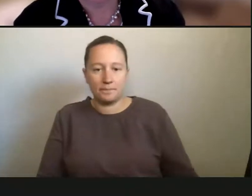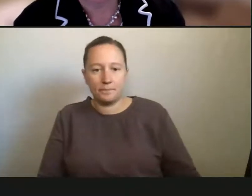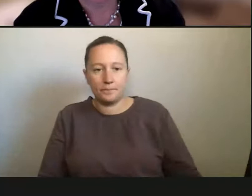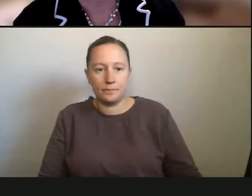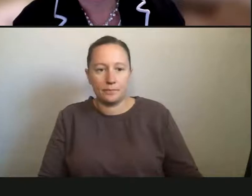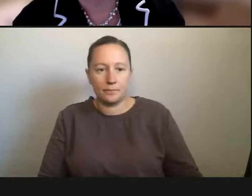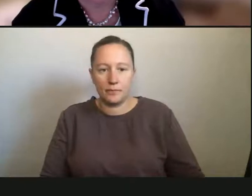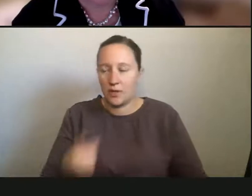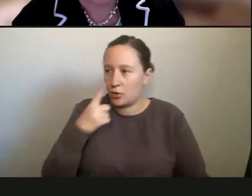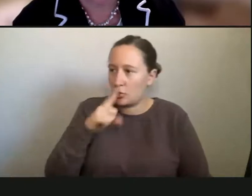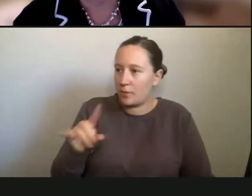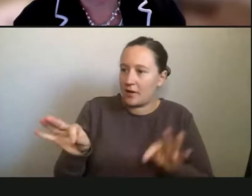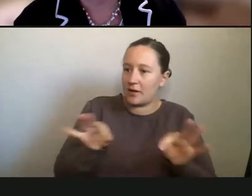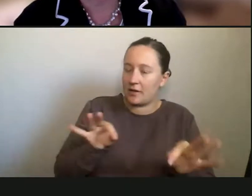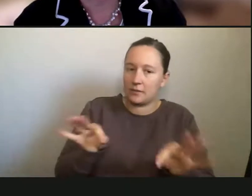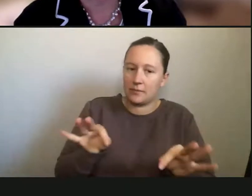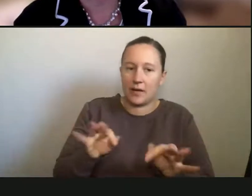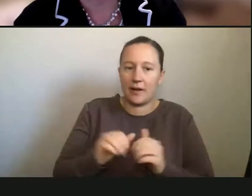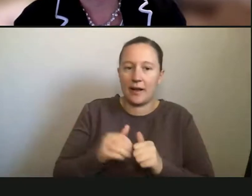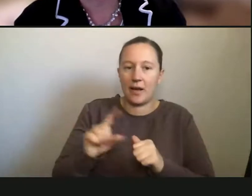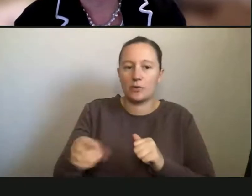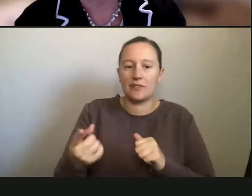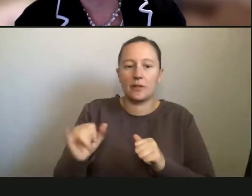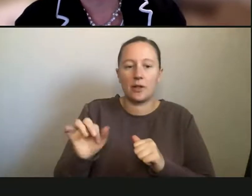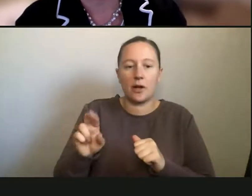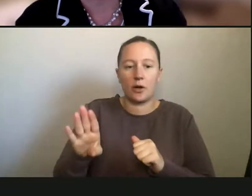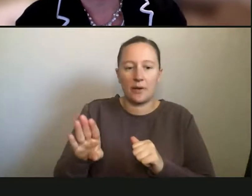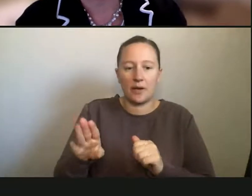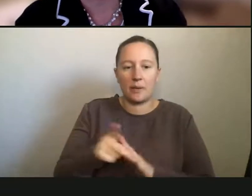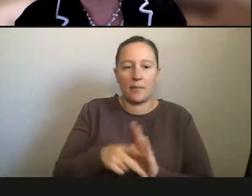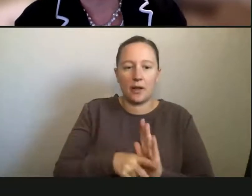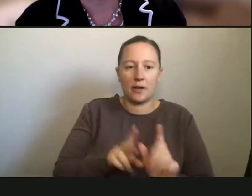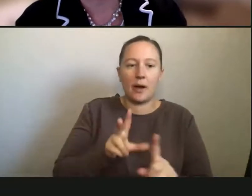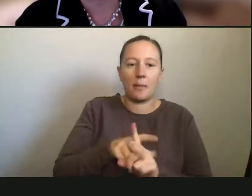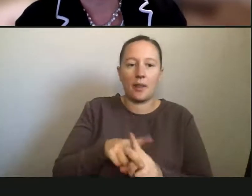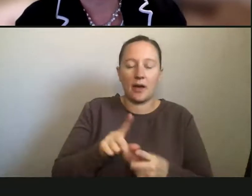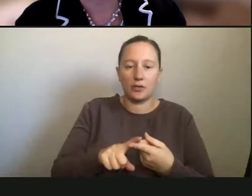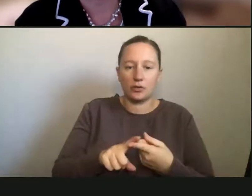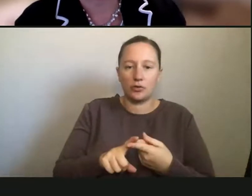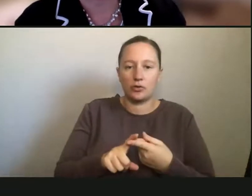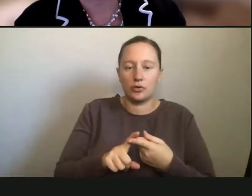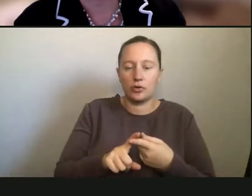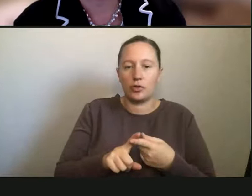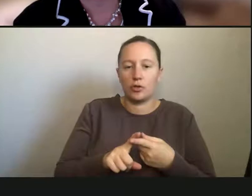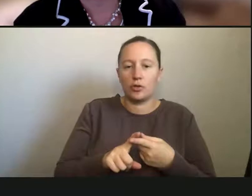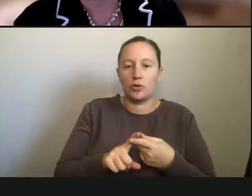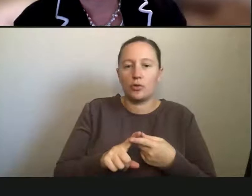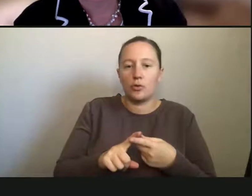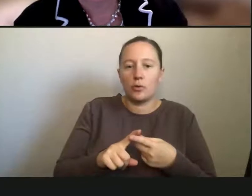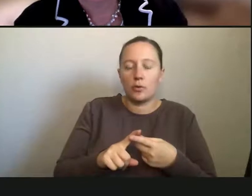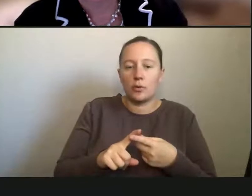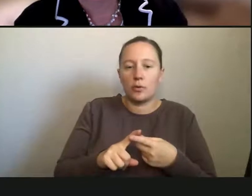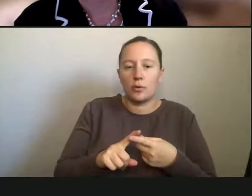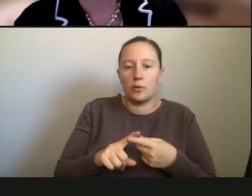Can you explain how the single IRB policy applies to performance sites?